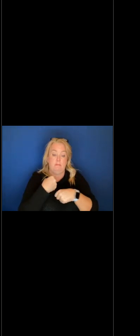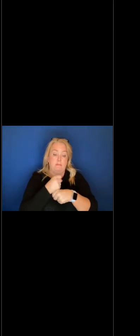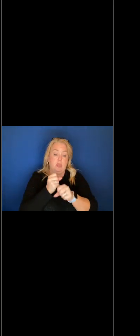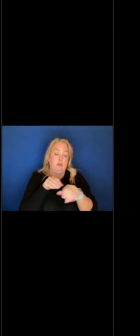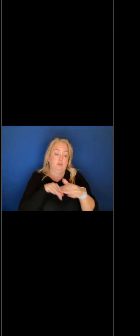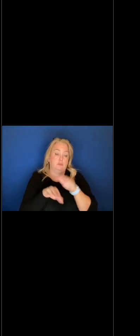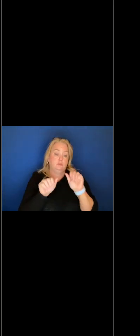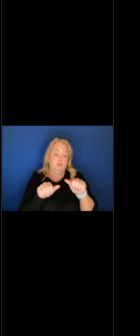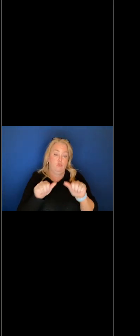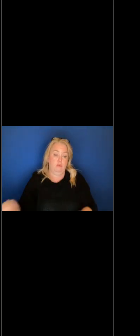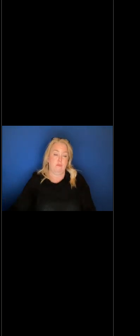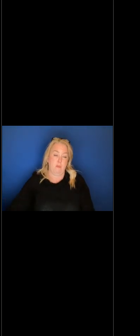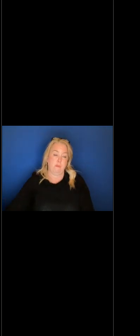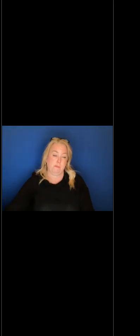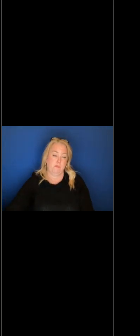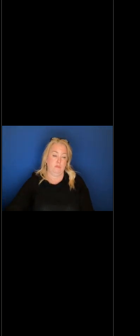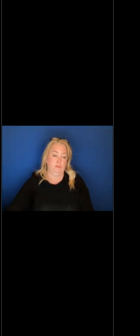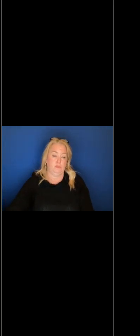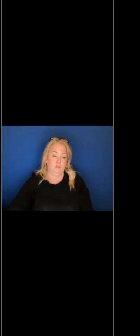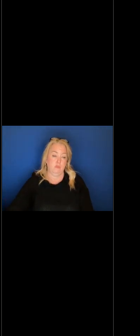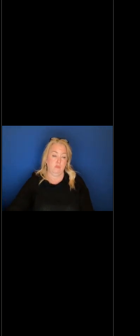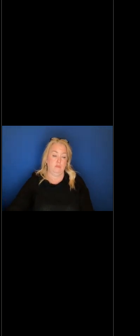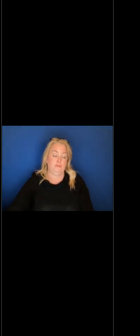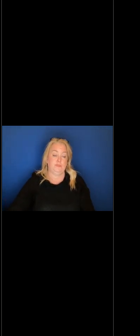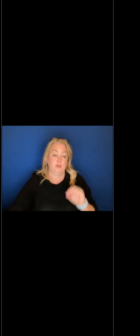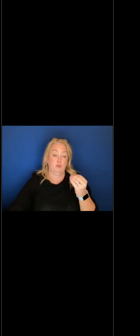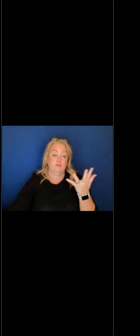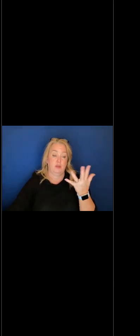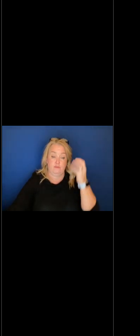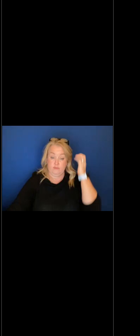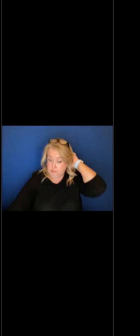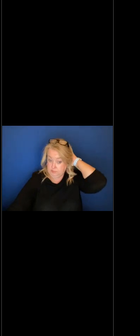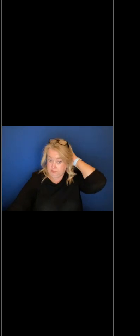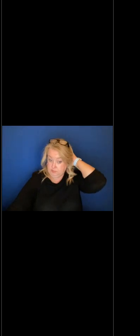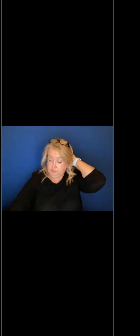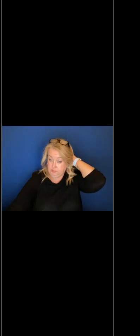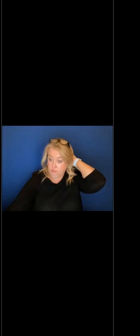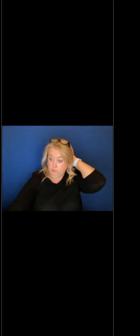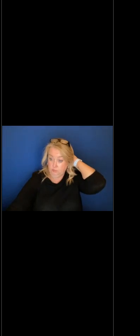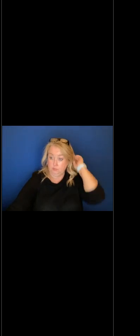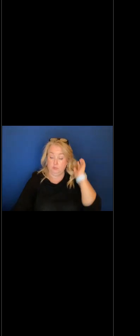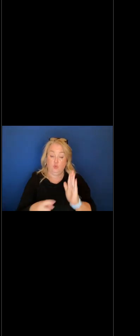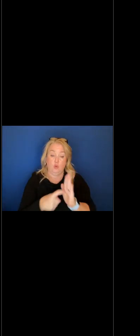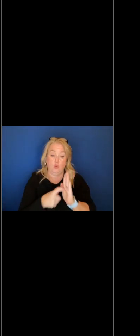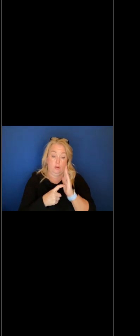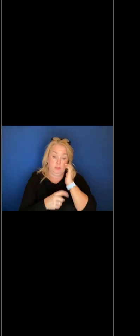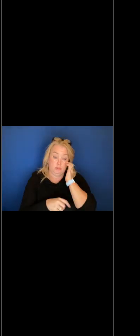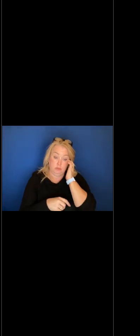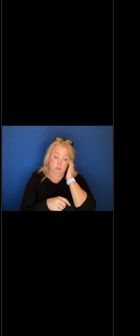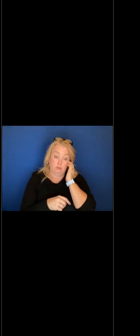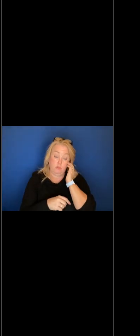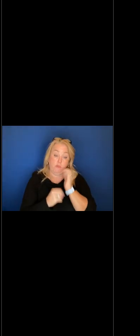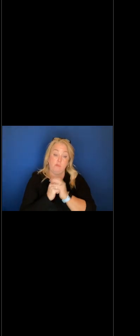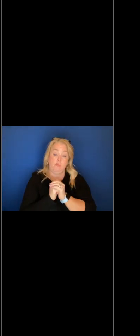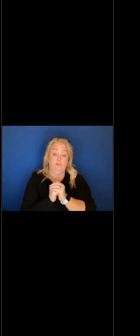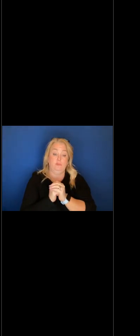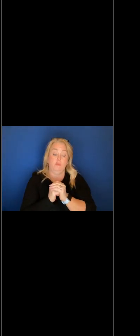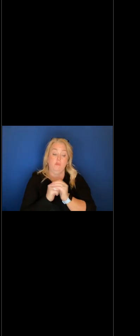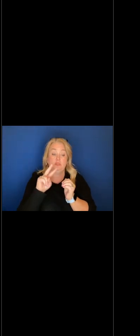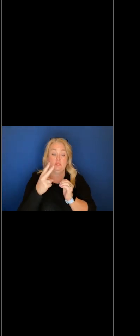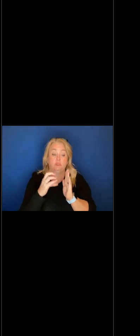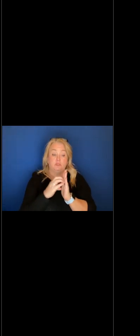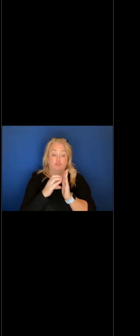accessible. Topic 5, Section 2, the requirements. The second section